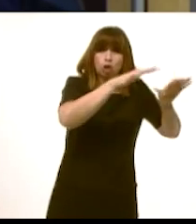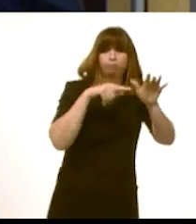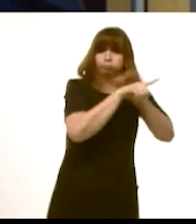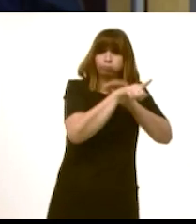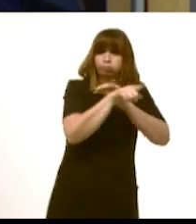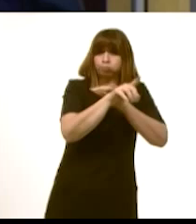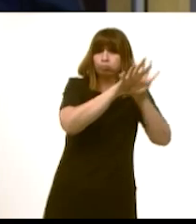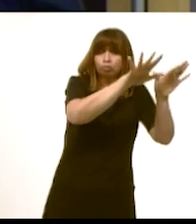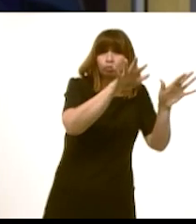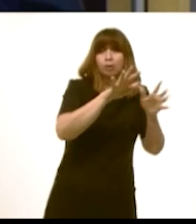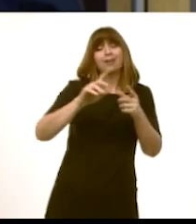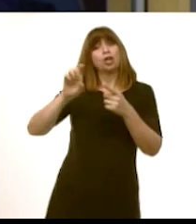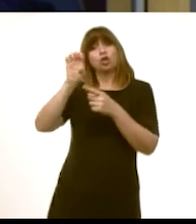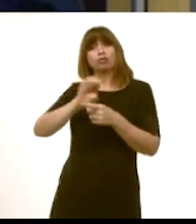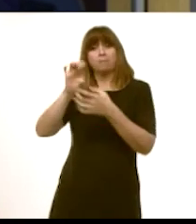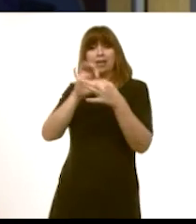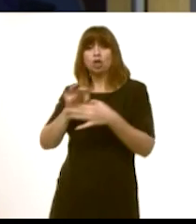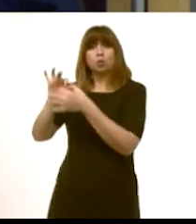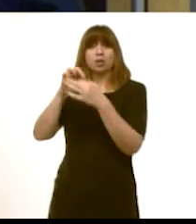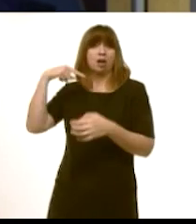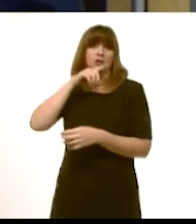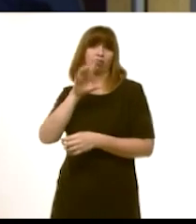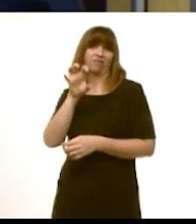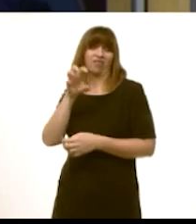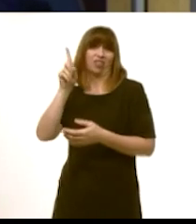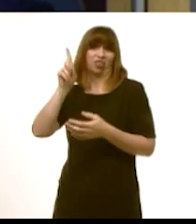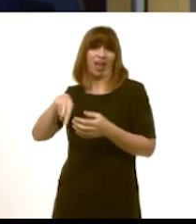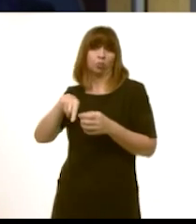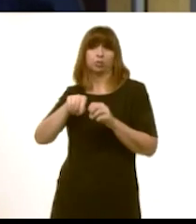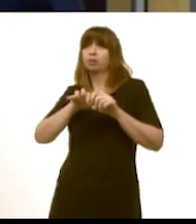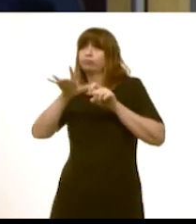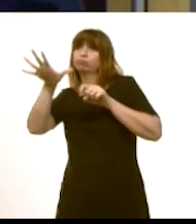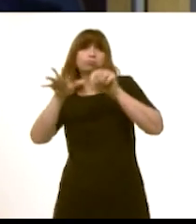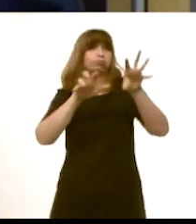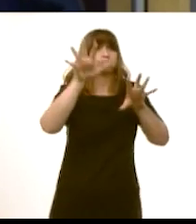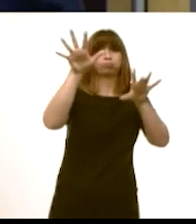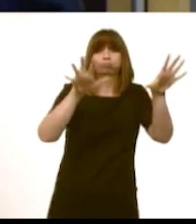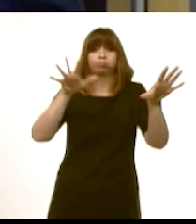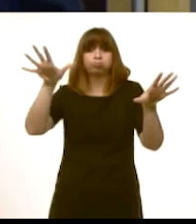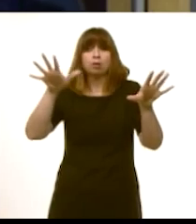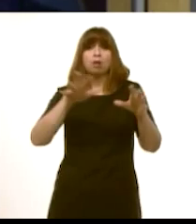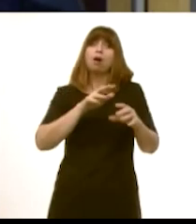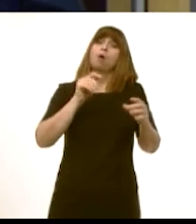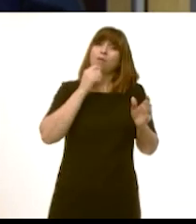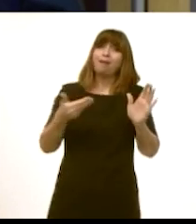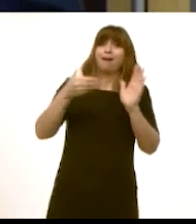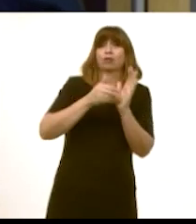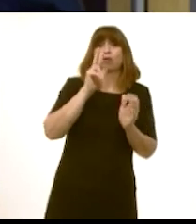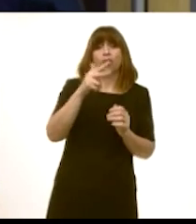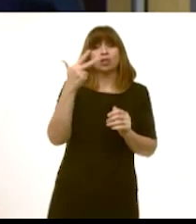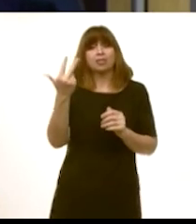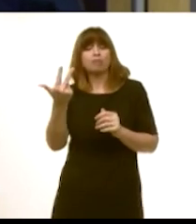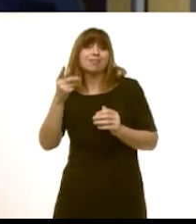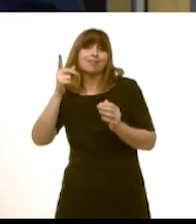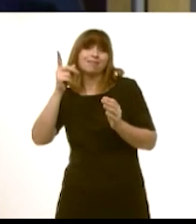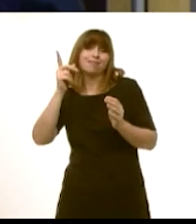pledged to resettle a further 33,000 Syrians, the vast majority, 85% of which will be pledged by Germany. Do you believe